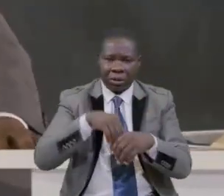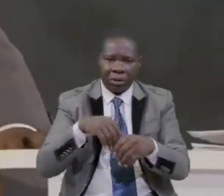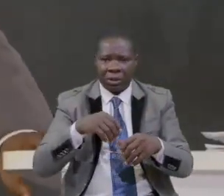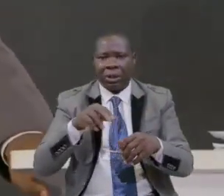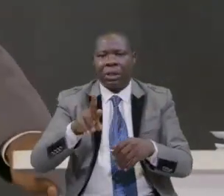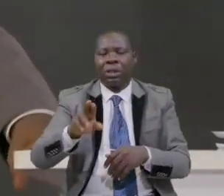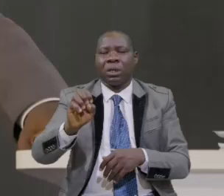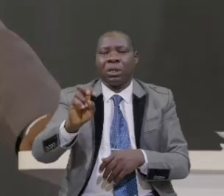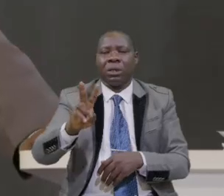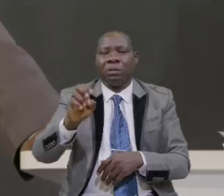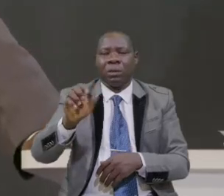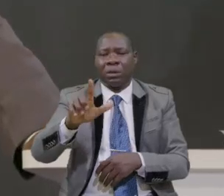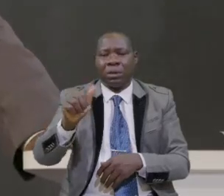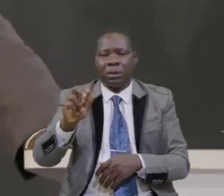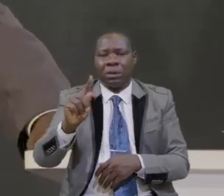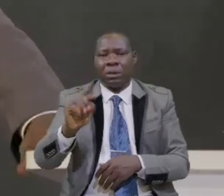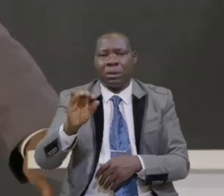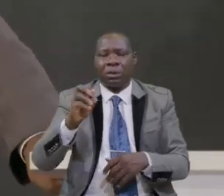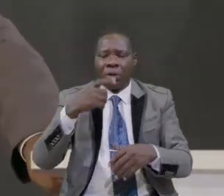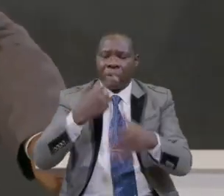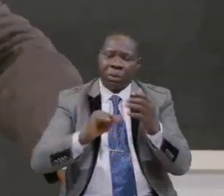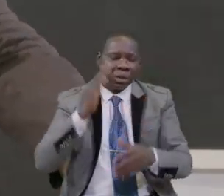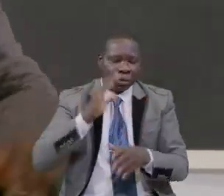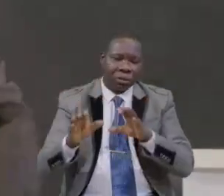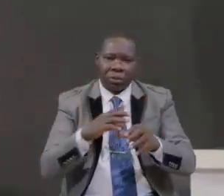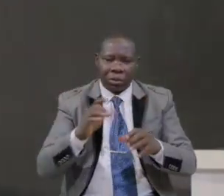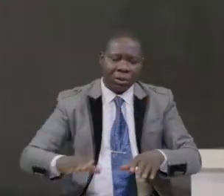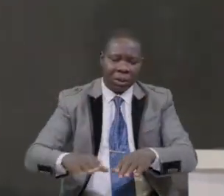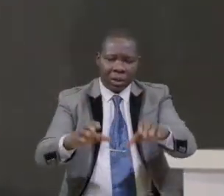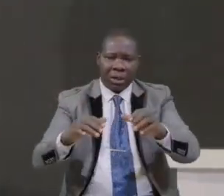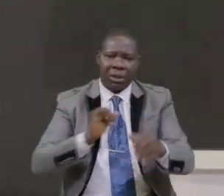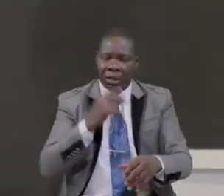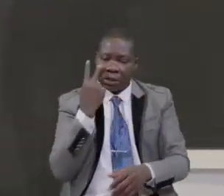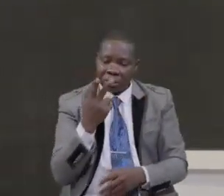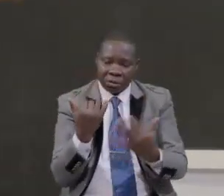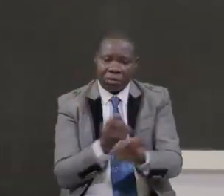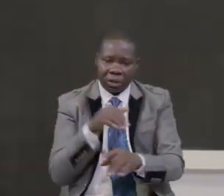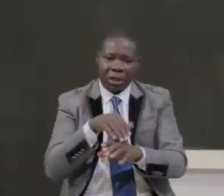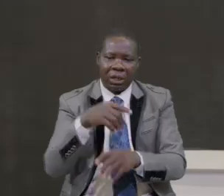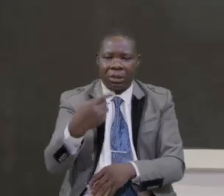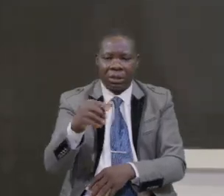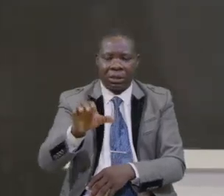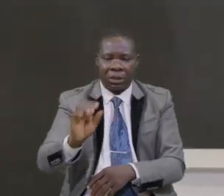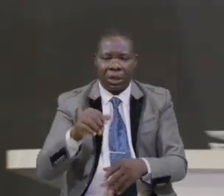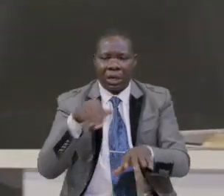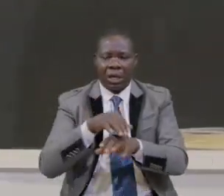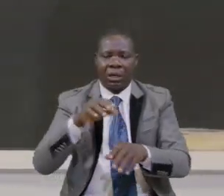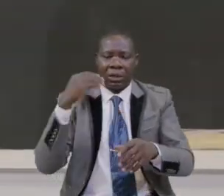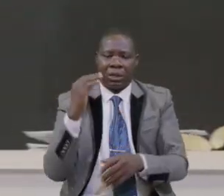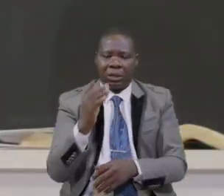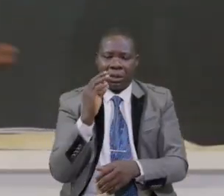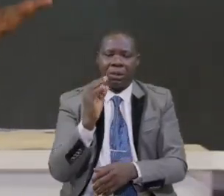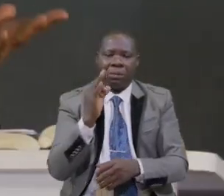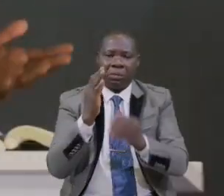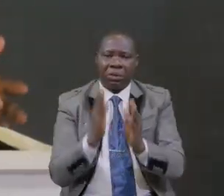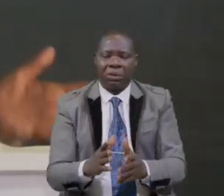The crowds I see today at the GCK, the ministers' conference, what I see today, the Lord showed me that when I